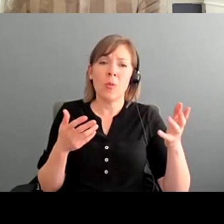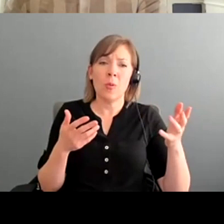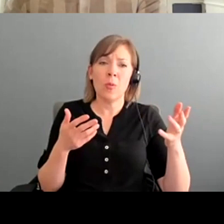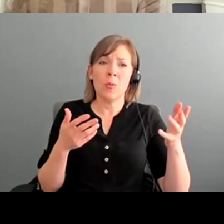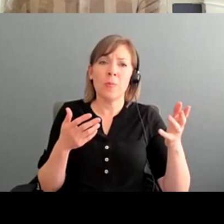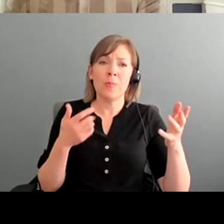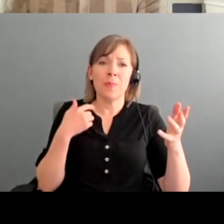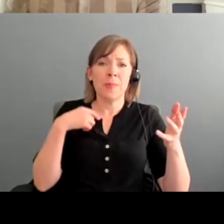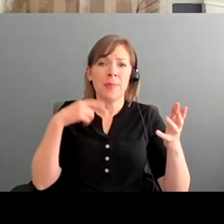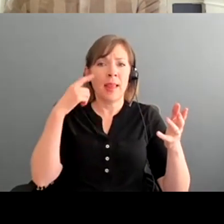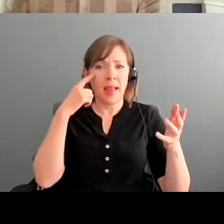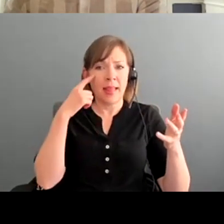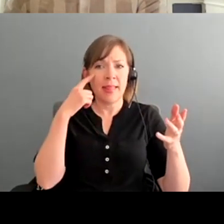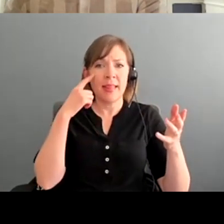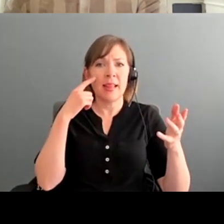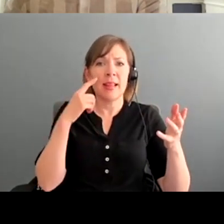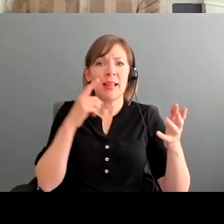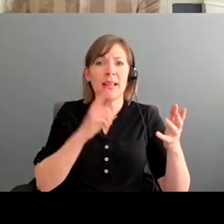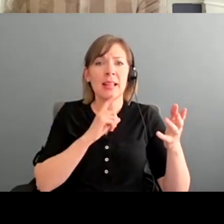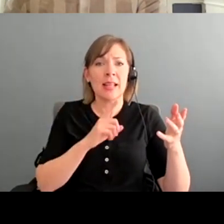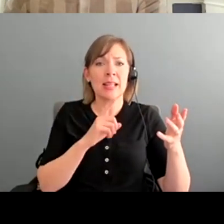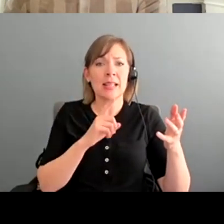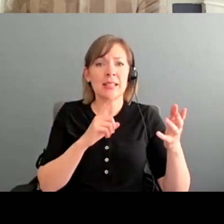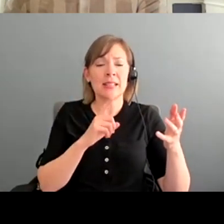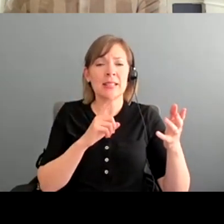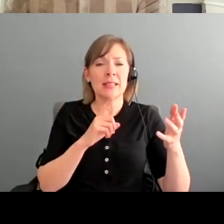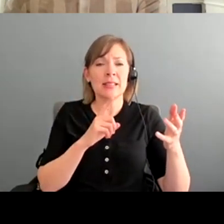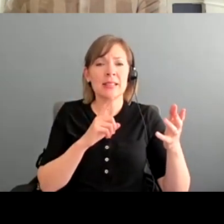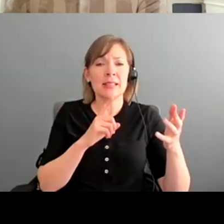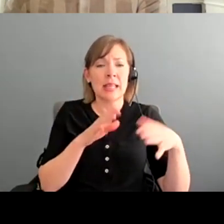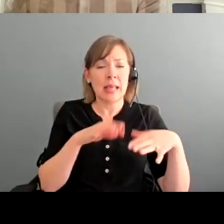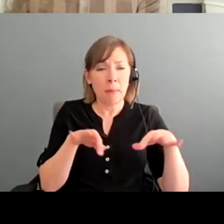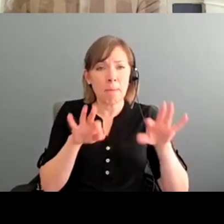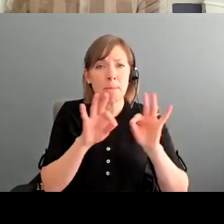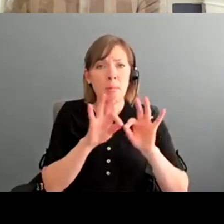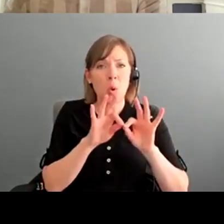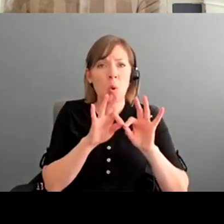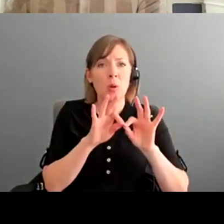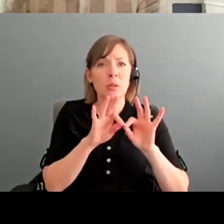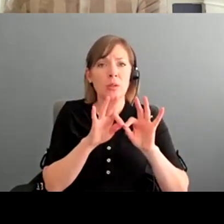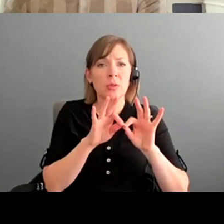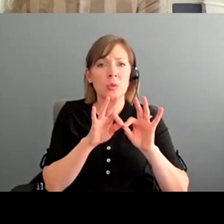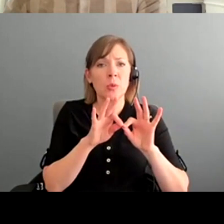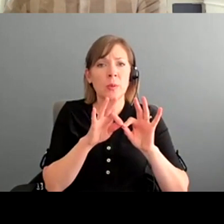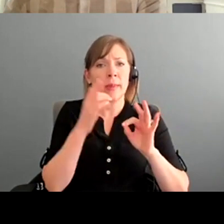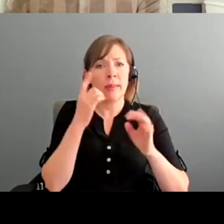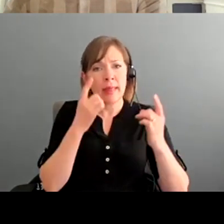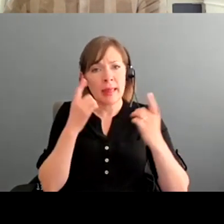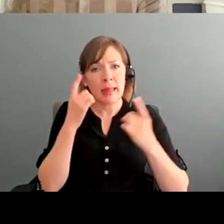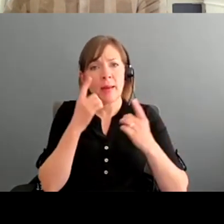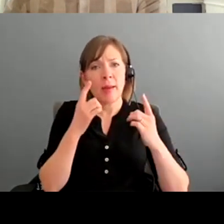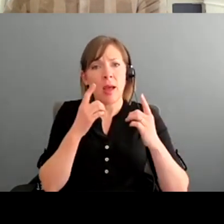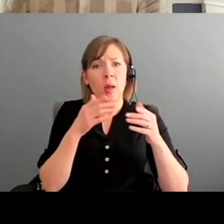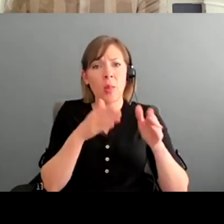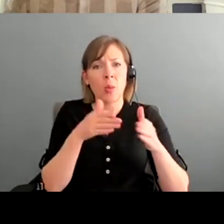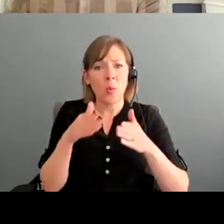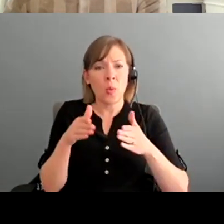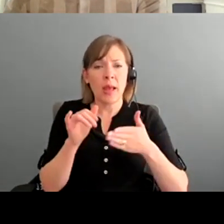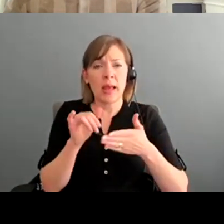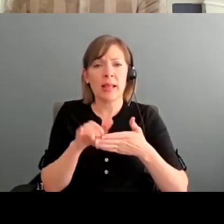I think it is important to be thinking about the ways that